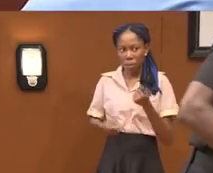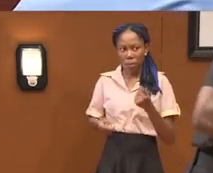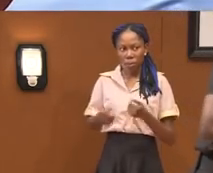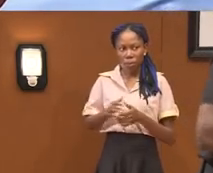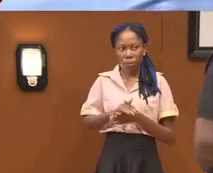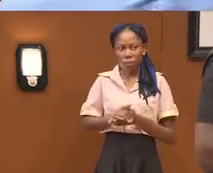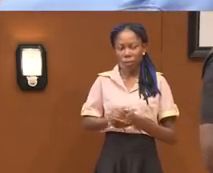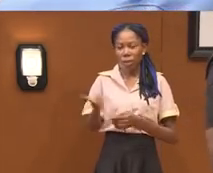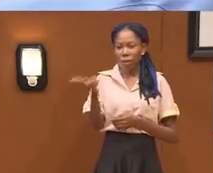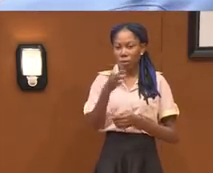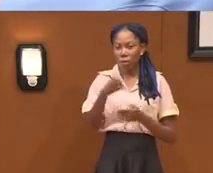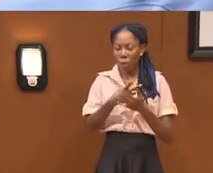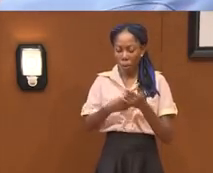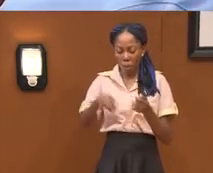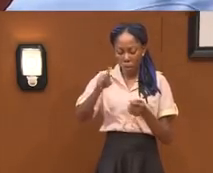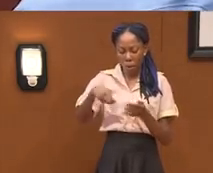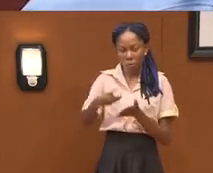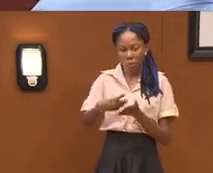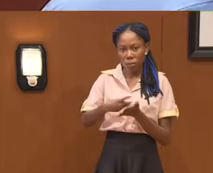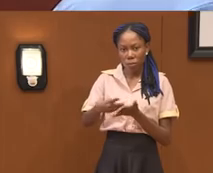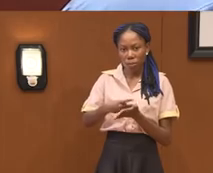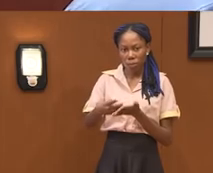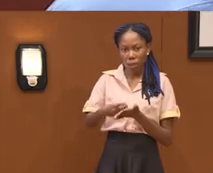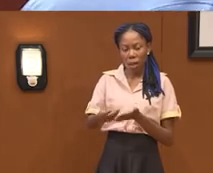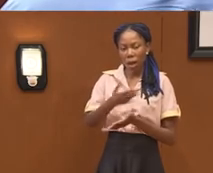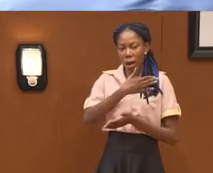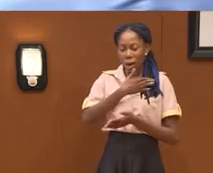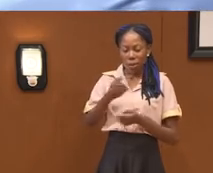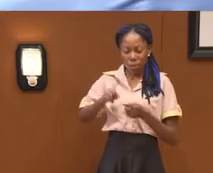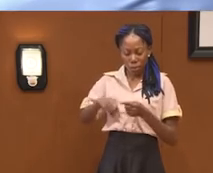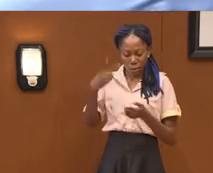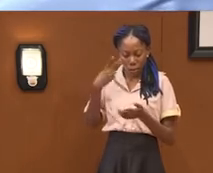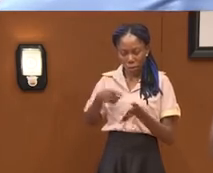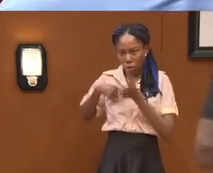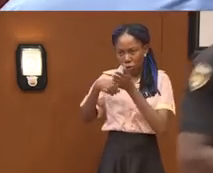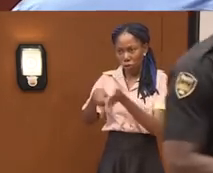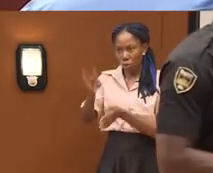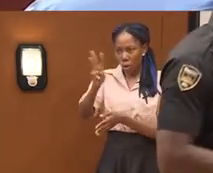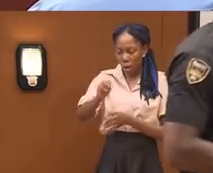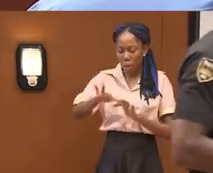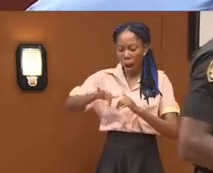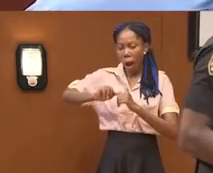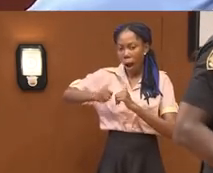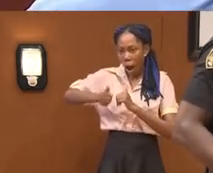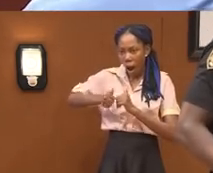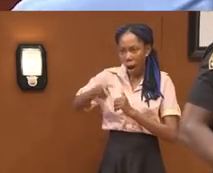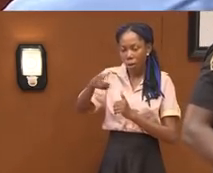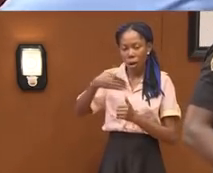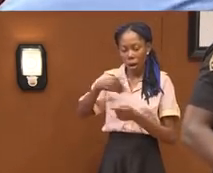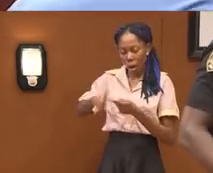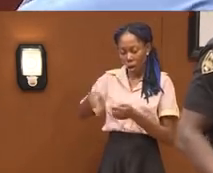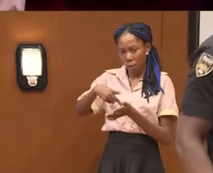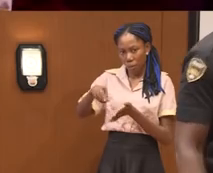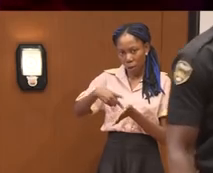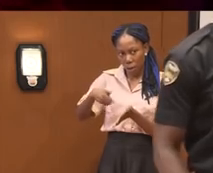have more. It's the two of you I want to discuss and reconcile. Show him. Let him know. Show him the record. The